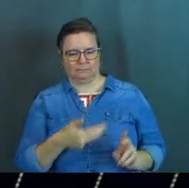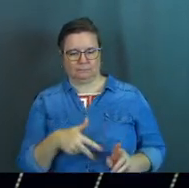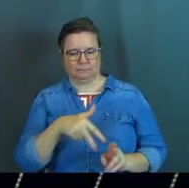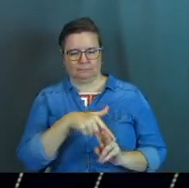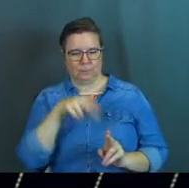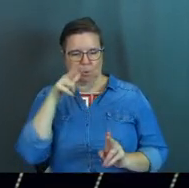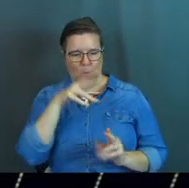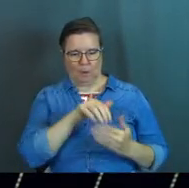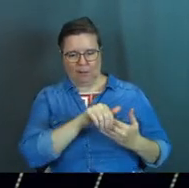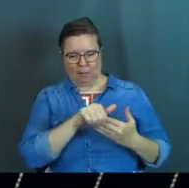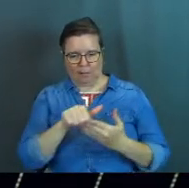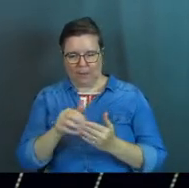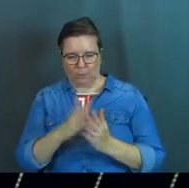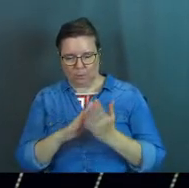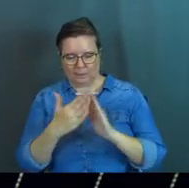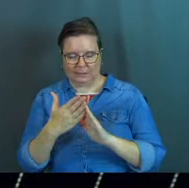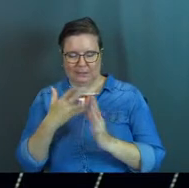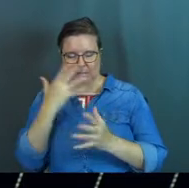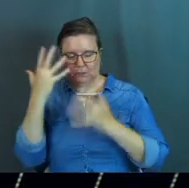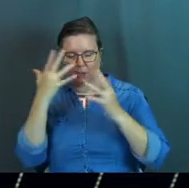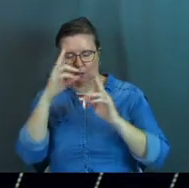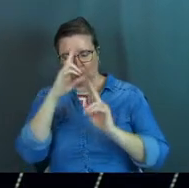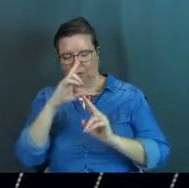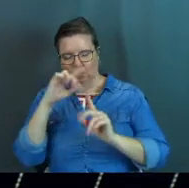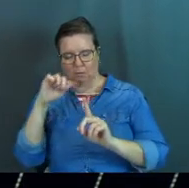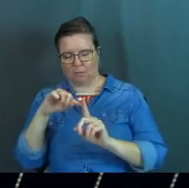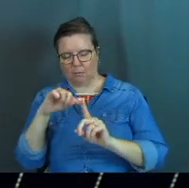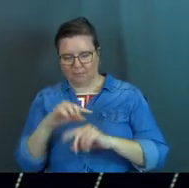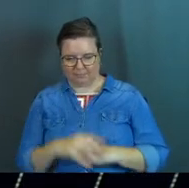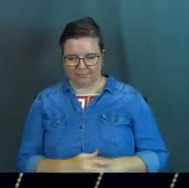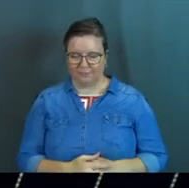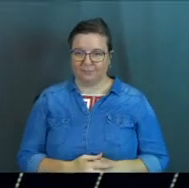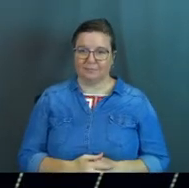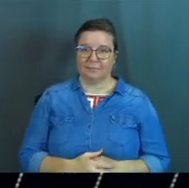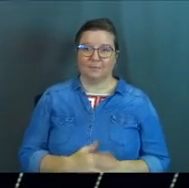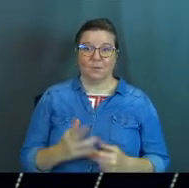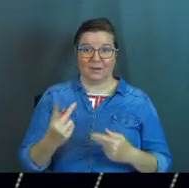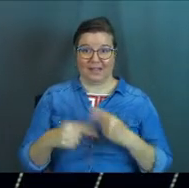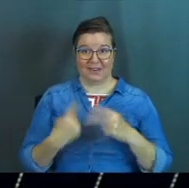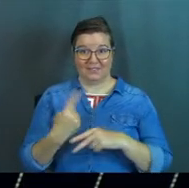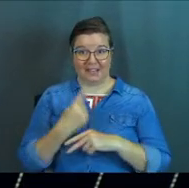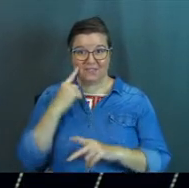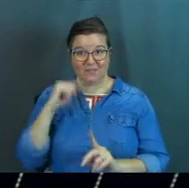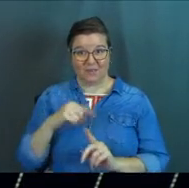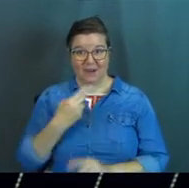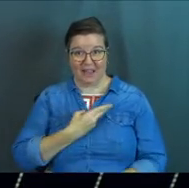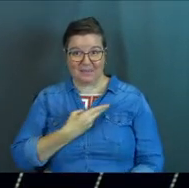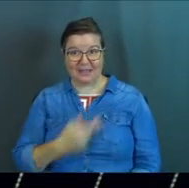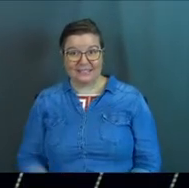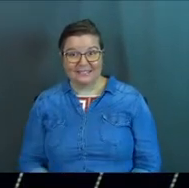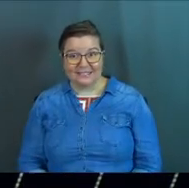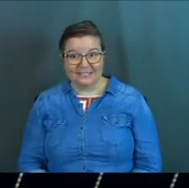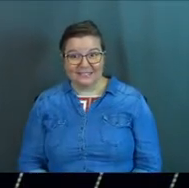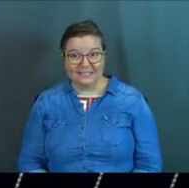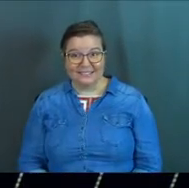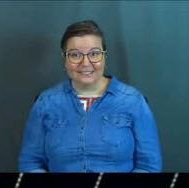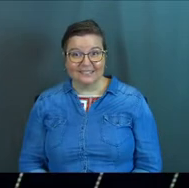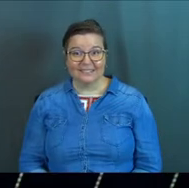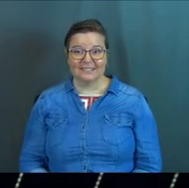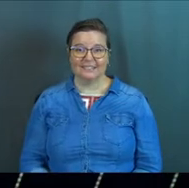king's own horse and led him through the city square. What kind of a day was that for Haman?